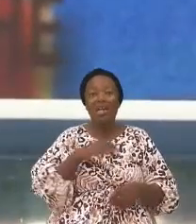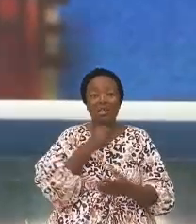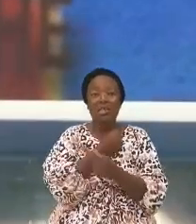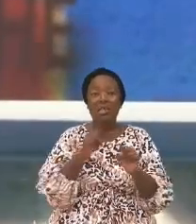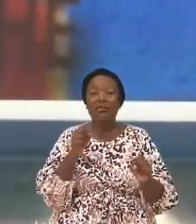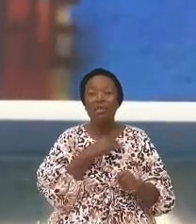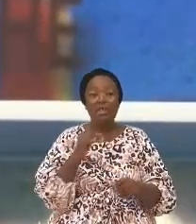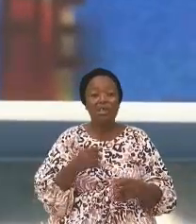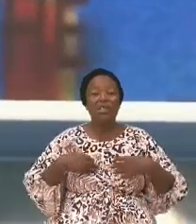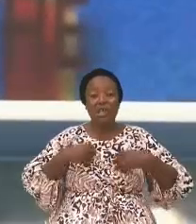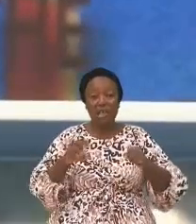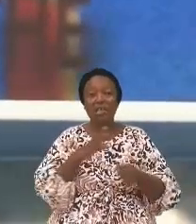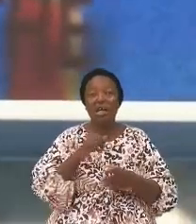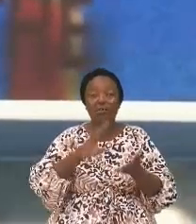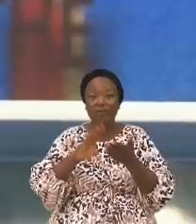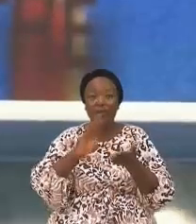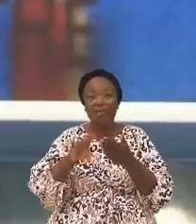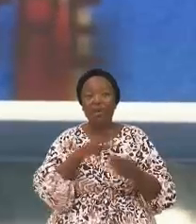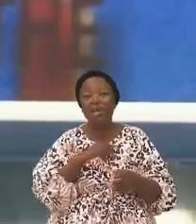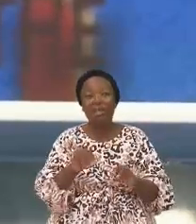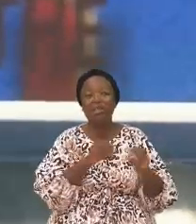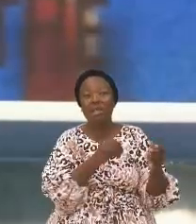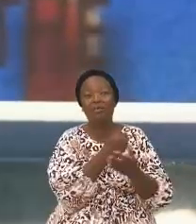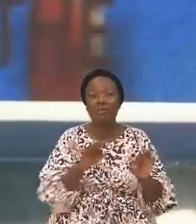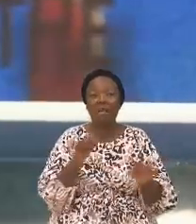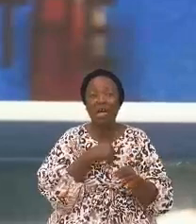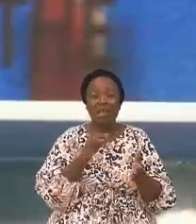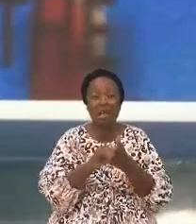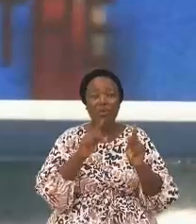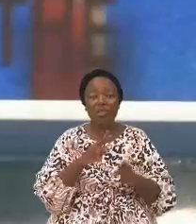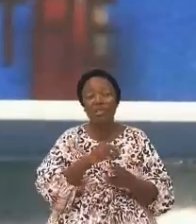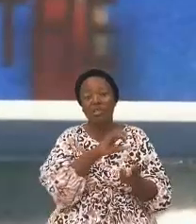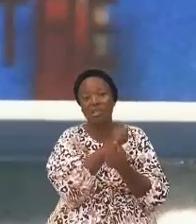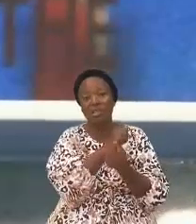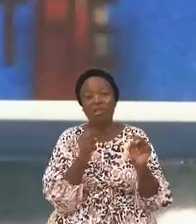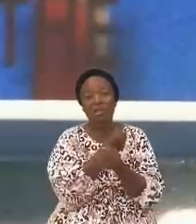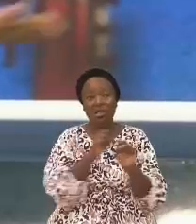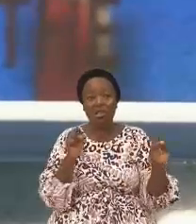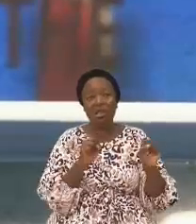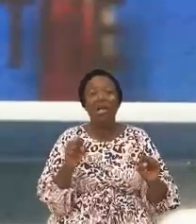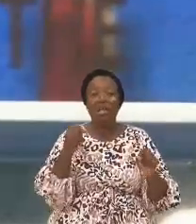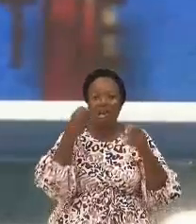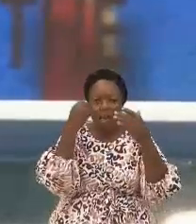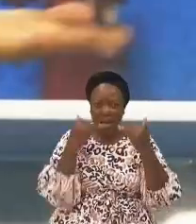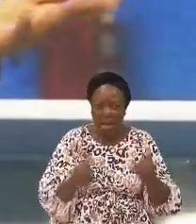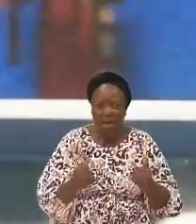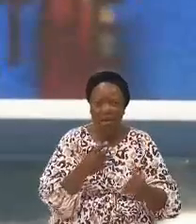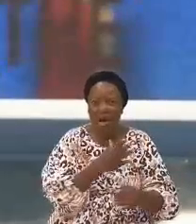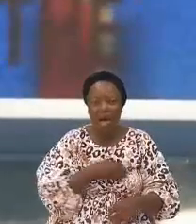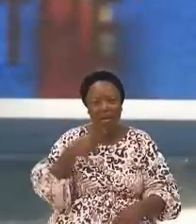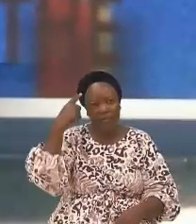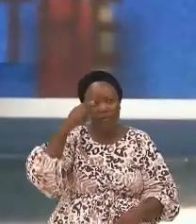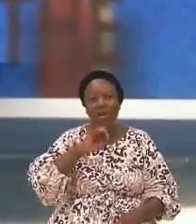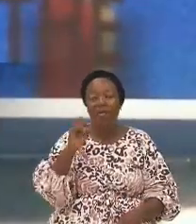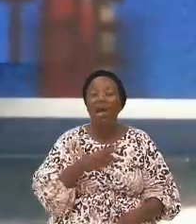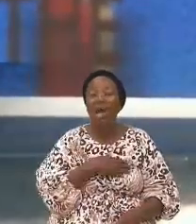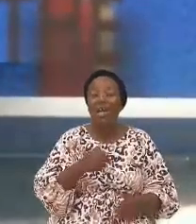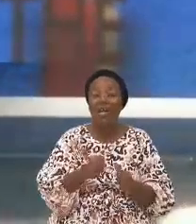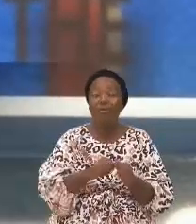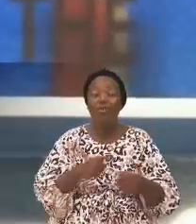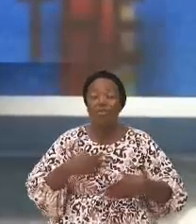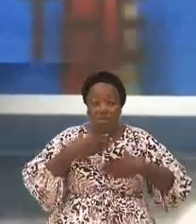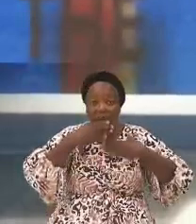Christ. And he's saved. And he's healed. And he's forgiven. And he's set free. And he's redeemed.